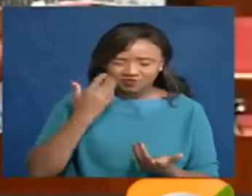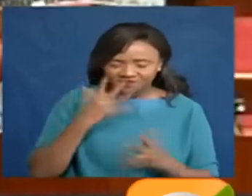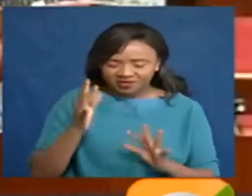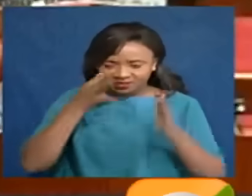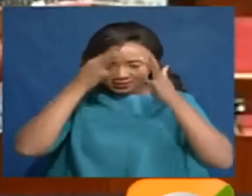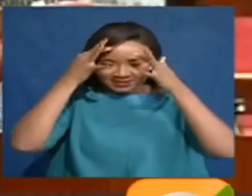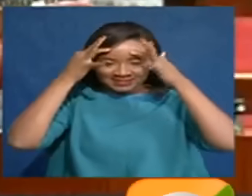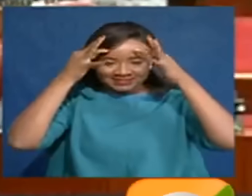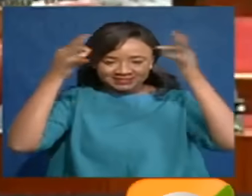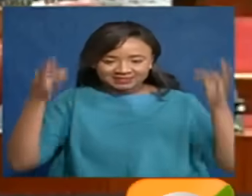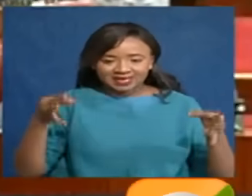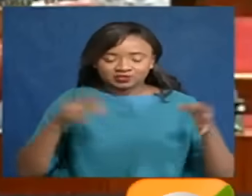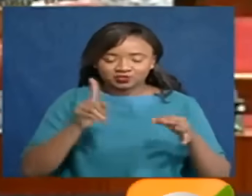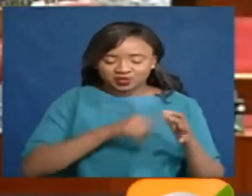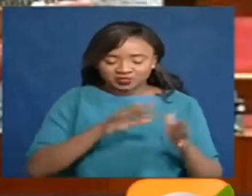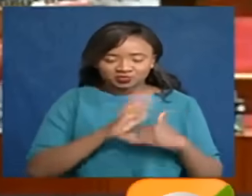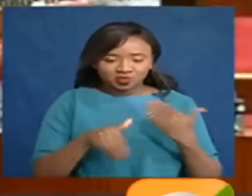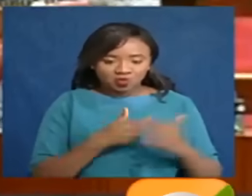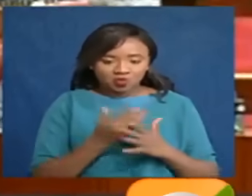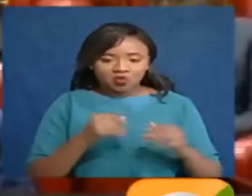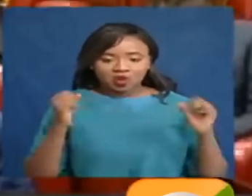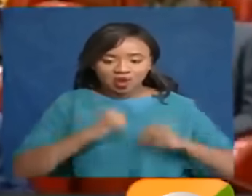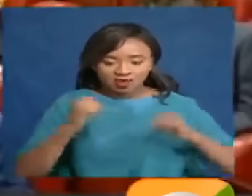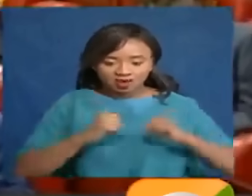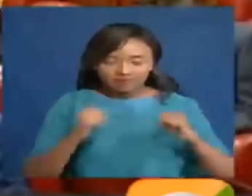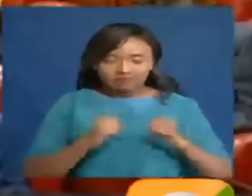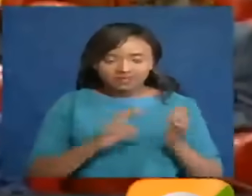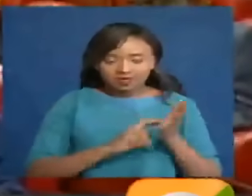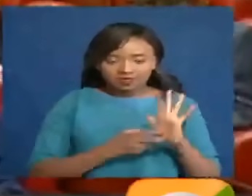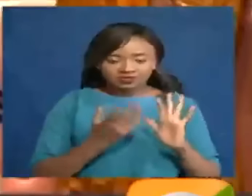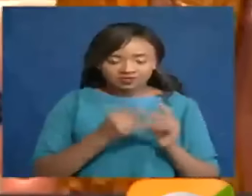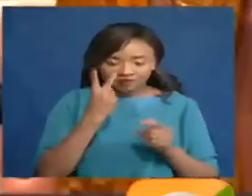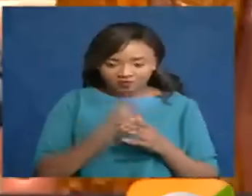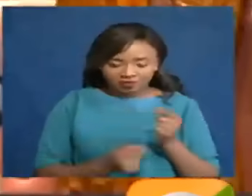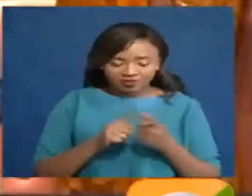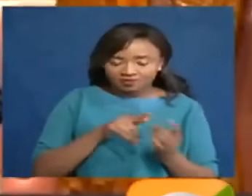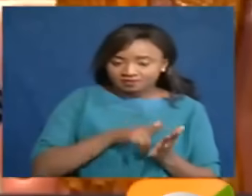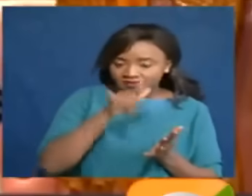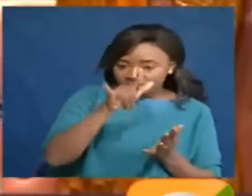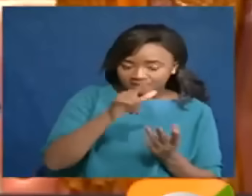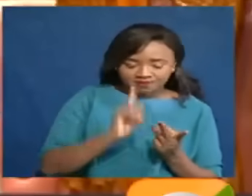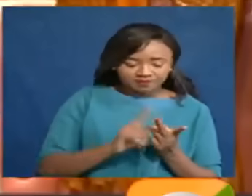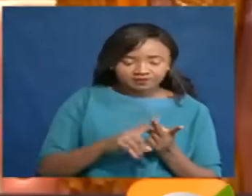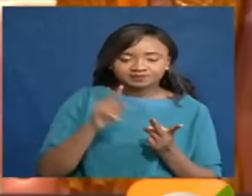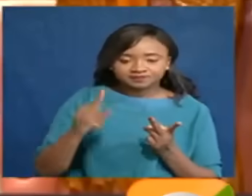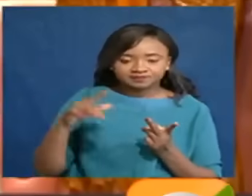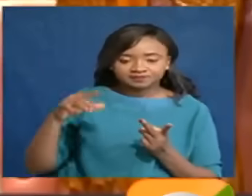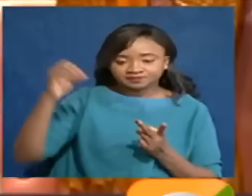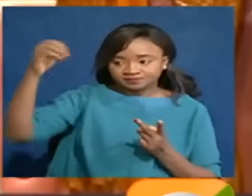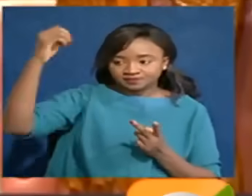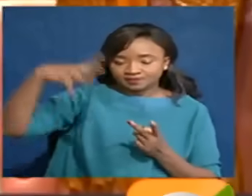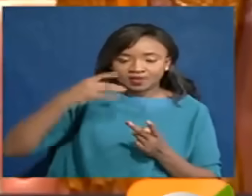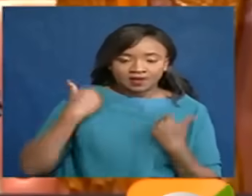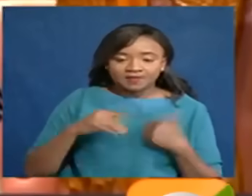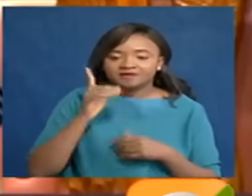Adani deals in Kenya, both at the aviation and energy sectors. I have directed agencies within the Ministry of